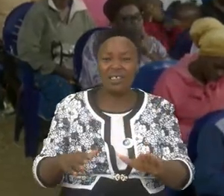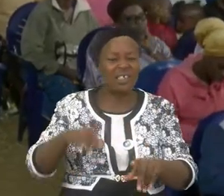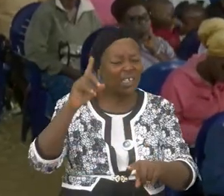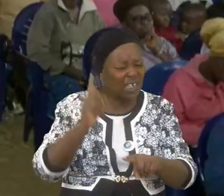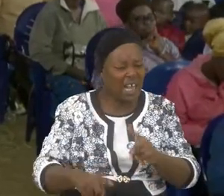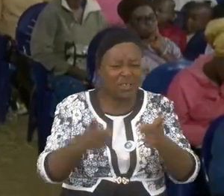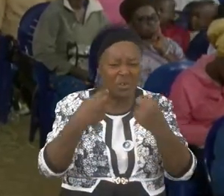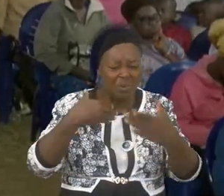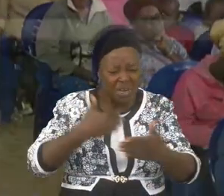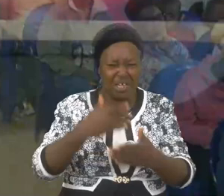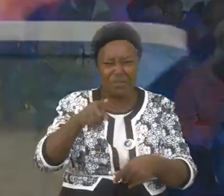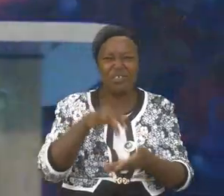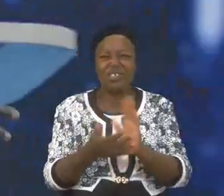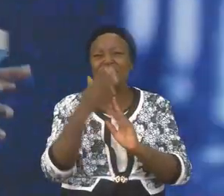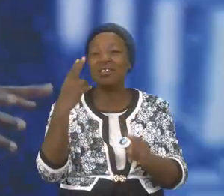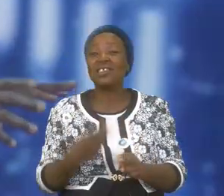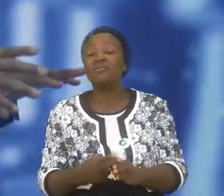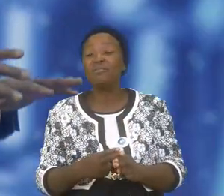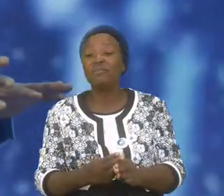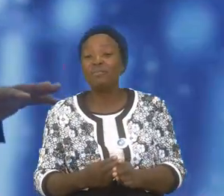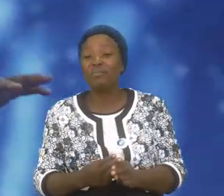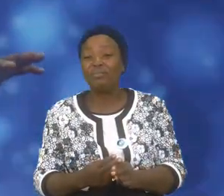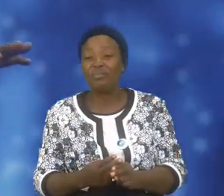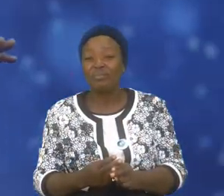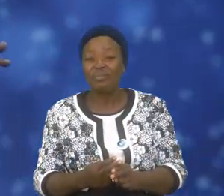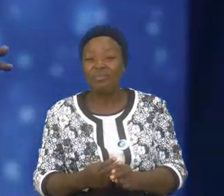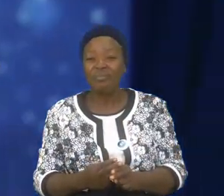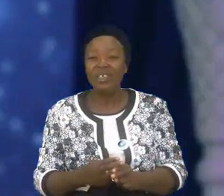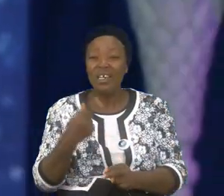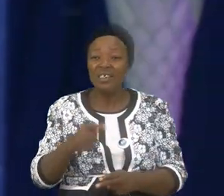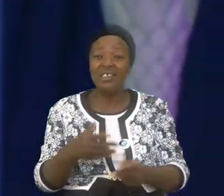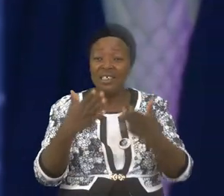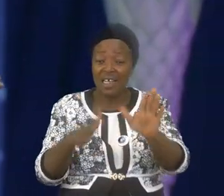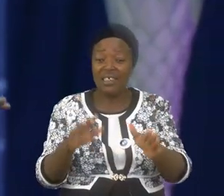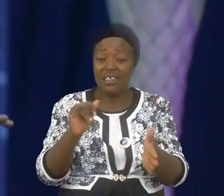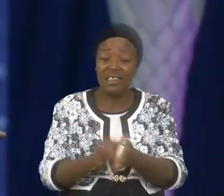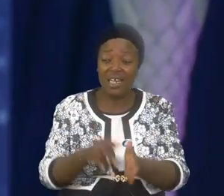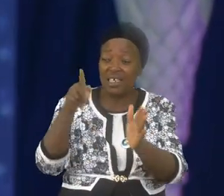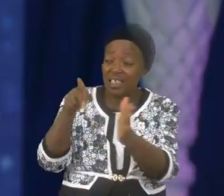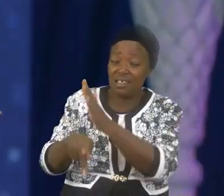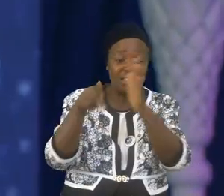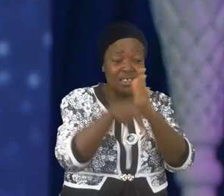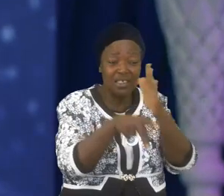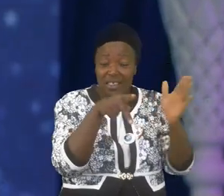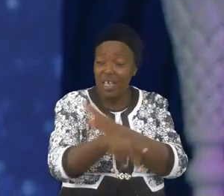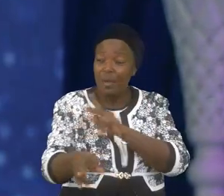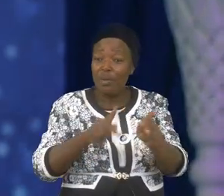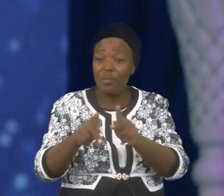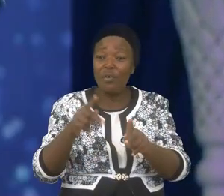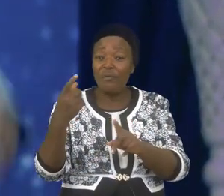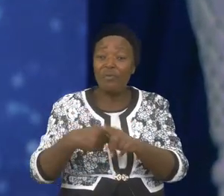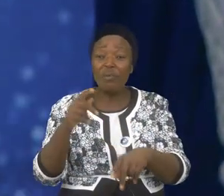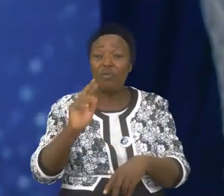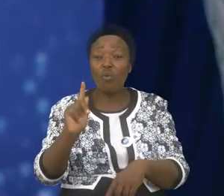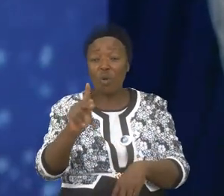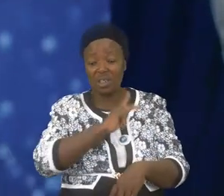The death that kills the people from the empires of the iron and the clay, no, they are